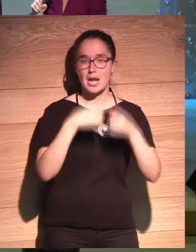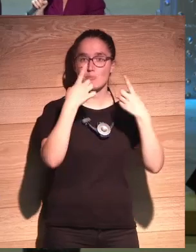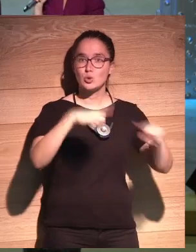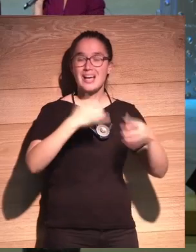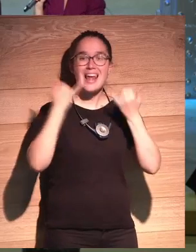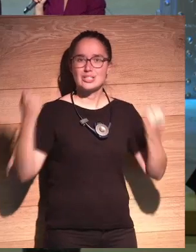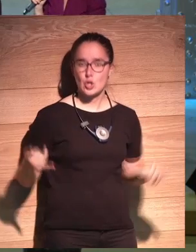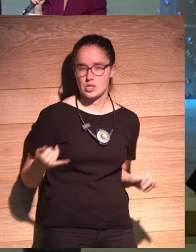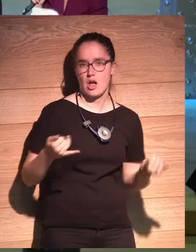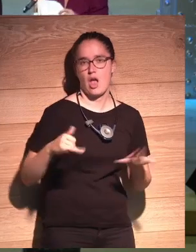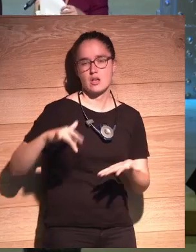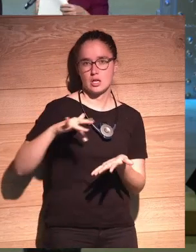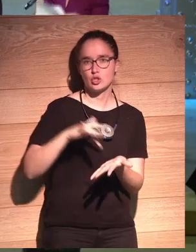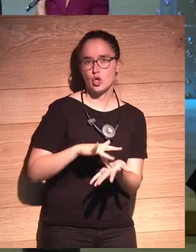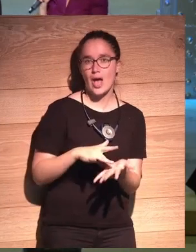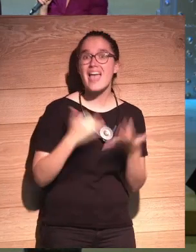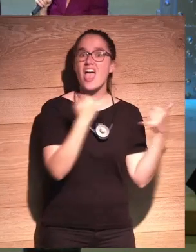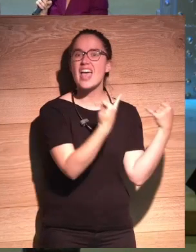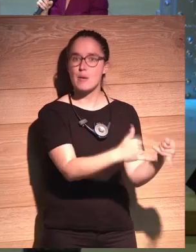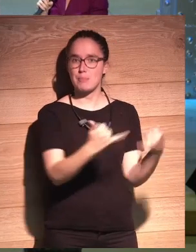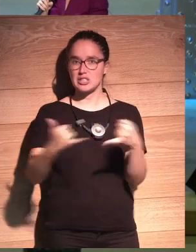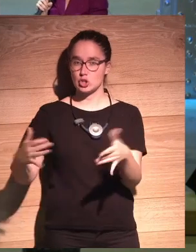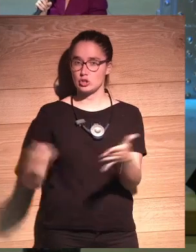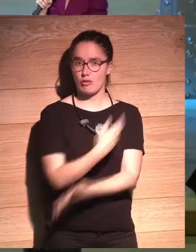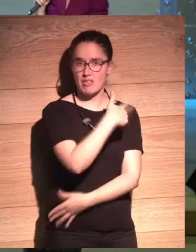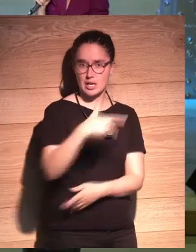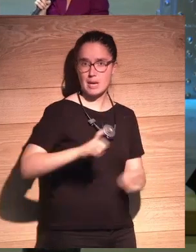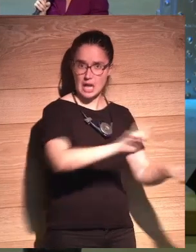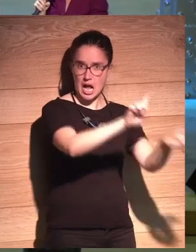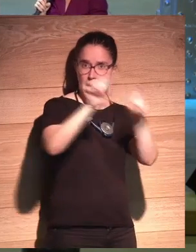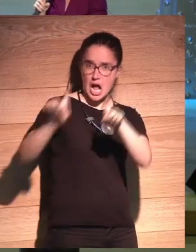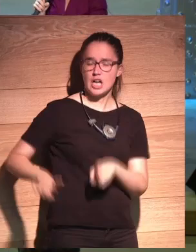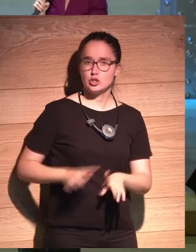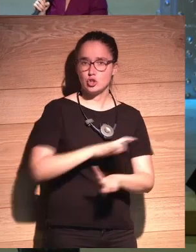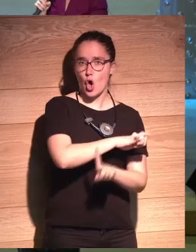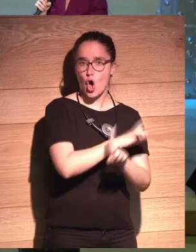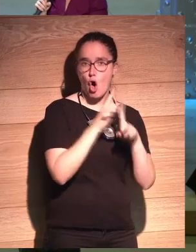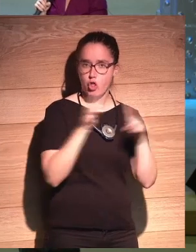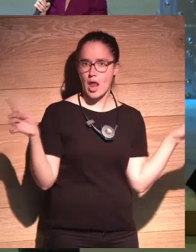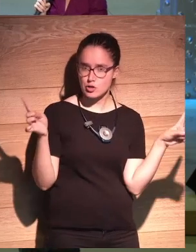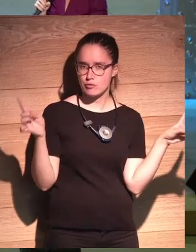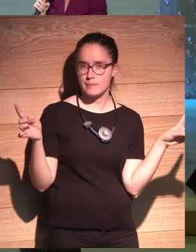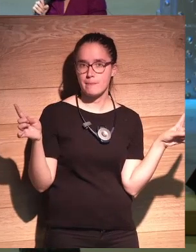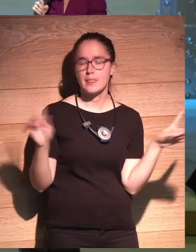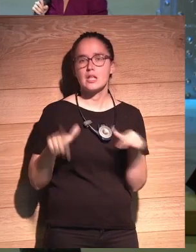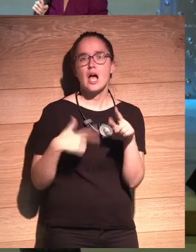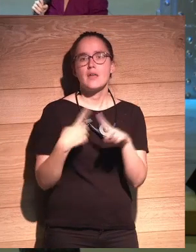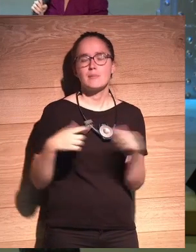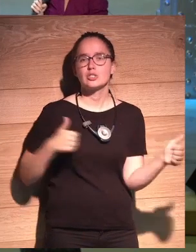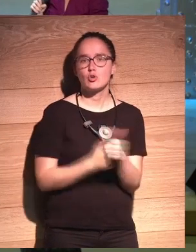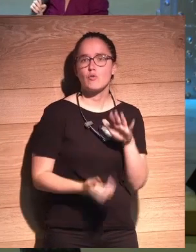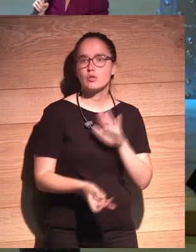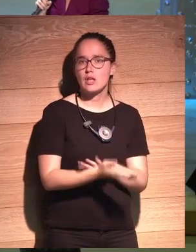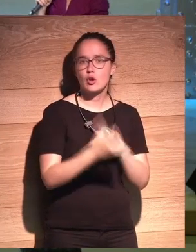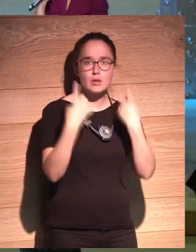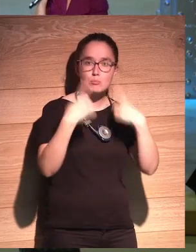currently works as an organization for the electronic music, organizing events all around Denmark and during the